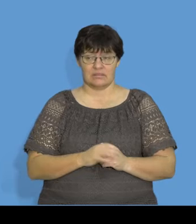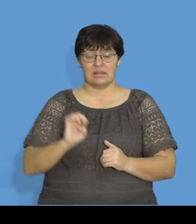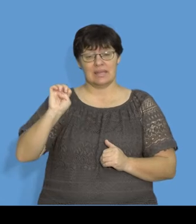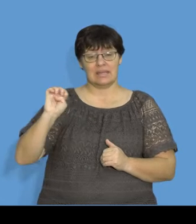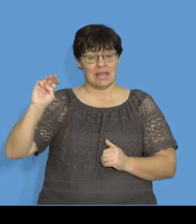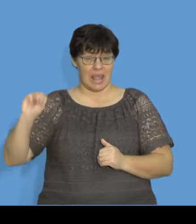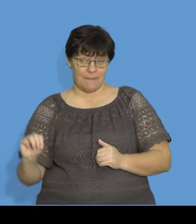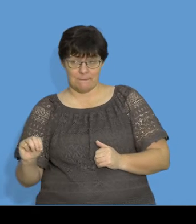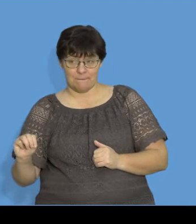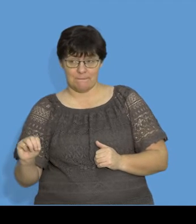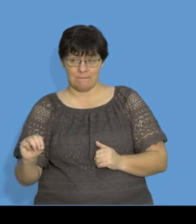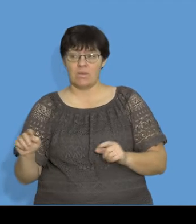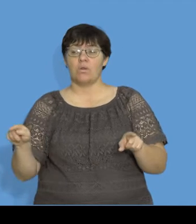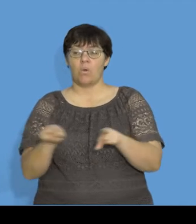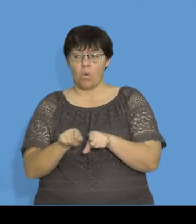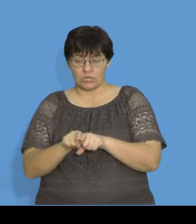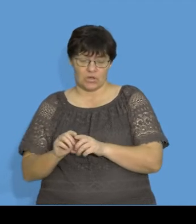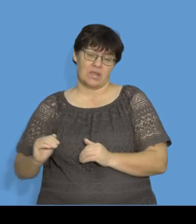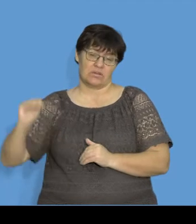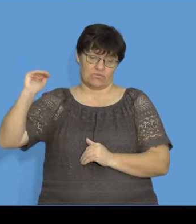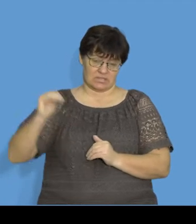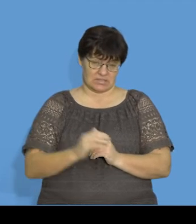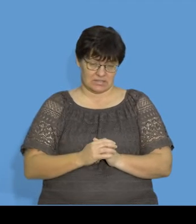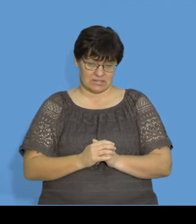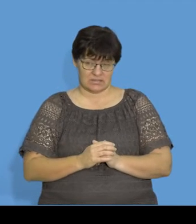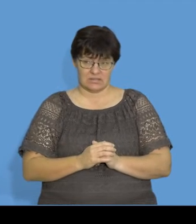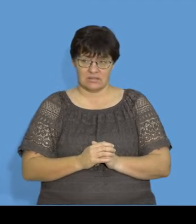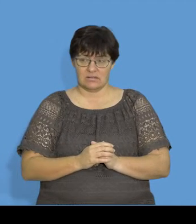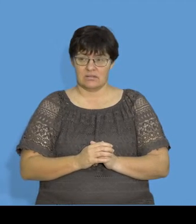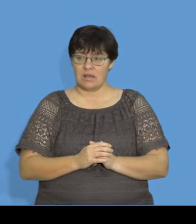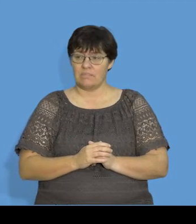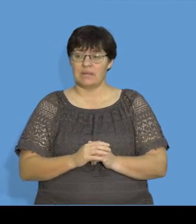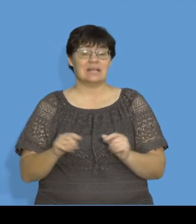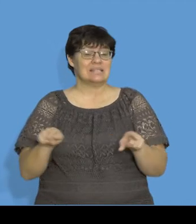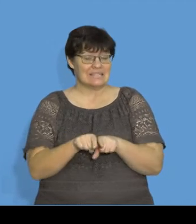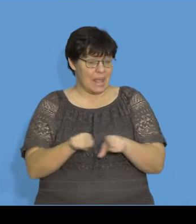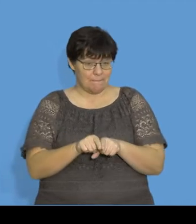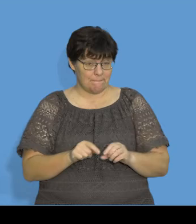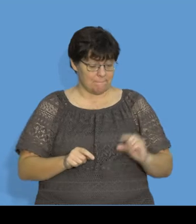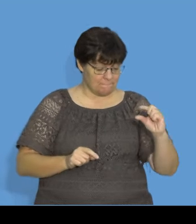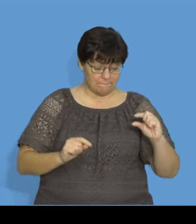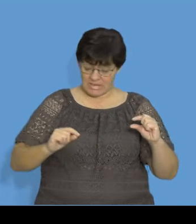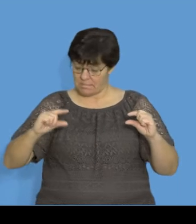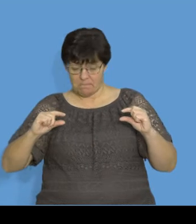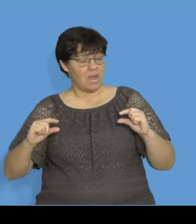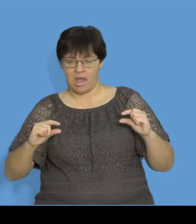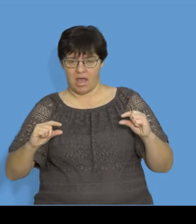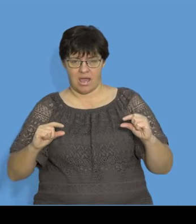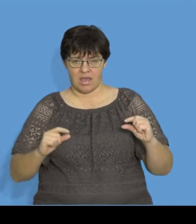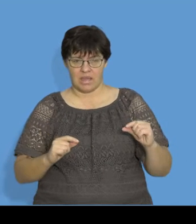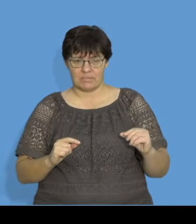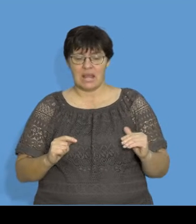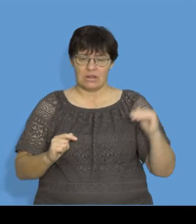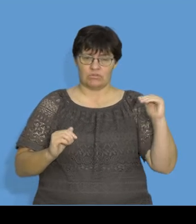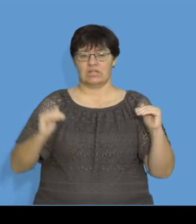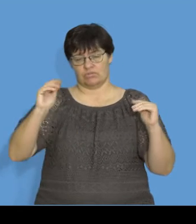E mechanical will also increase. But I can't say by the same amount. The same happens if